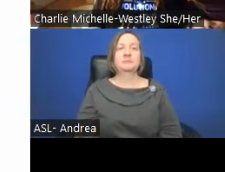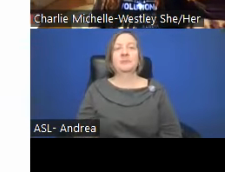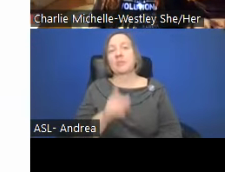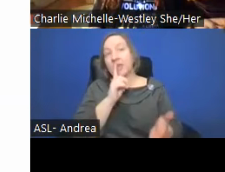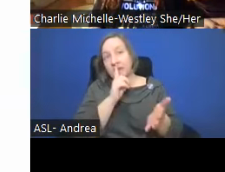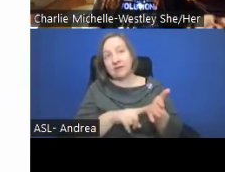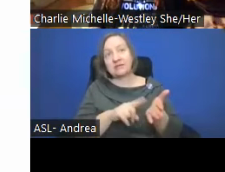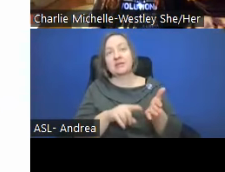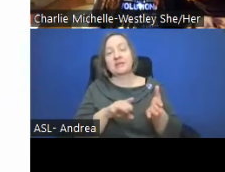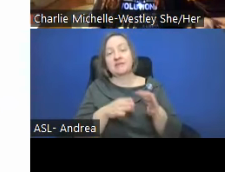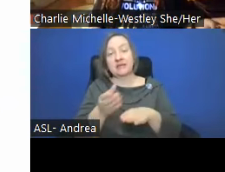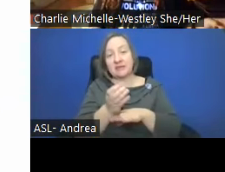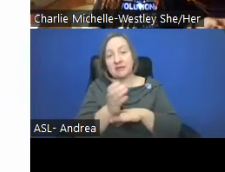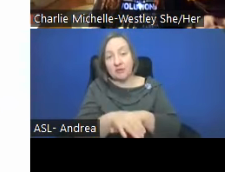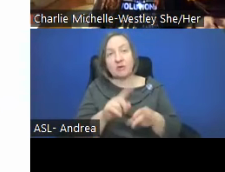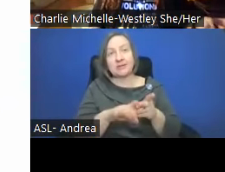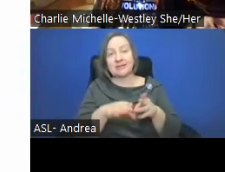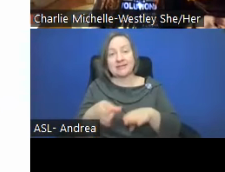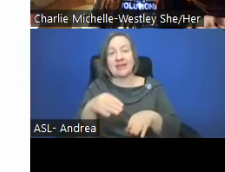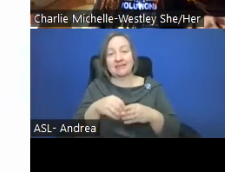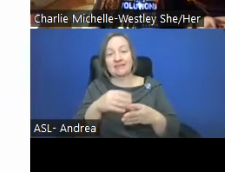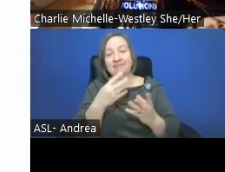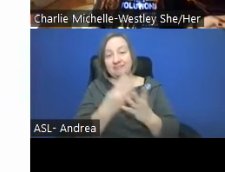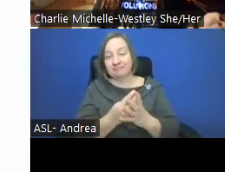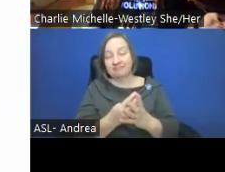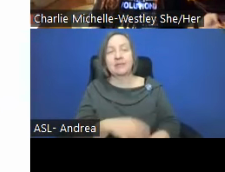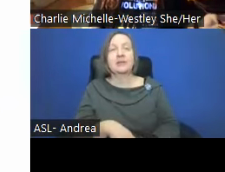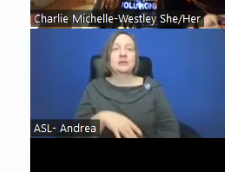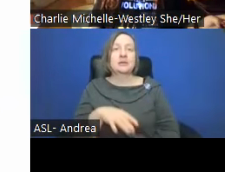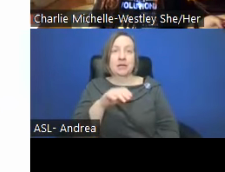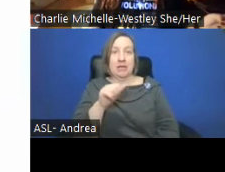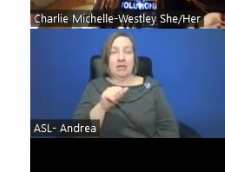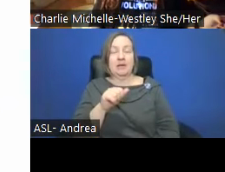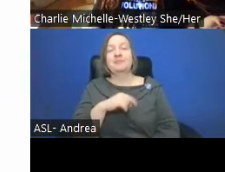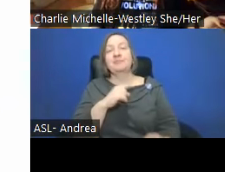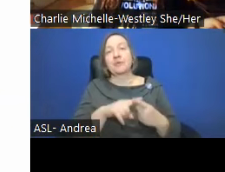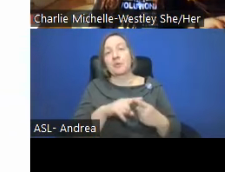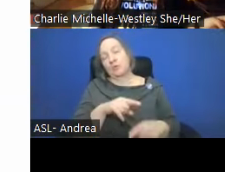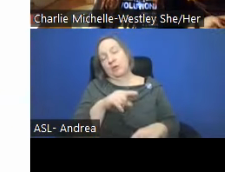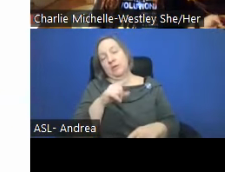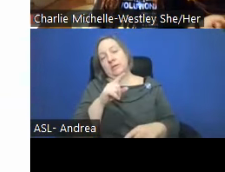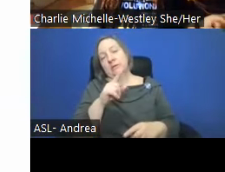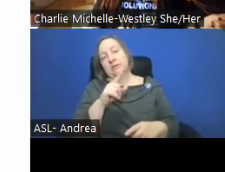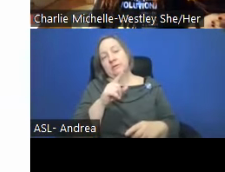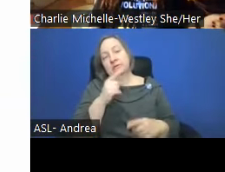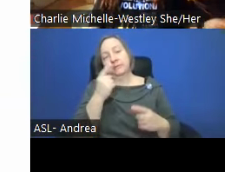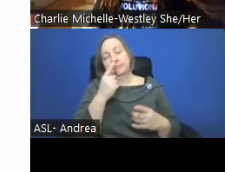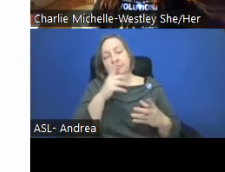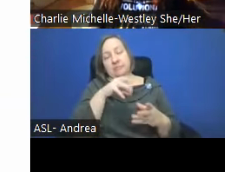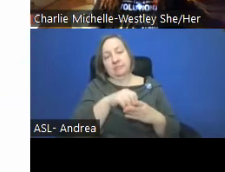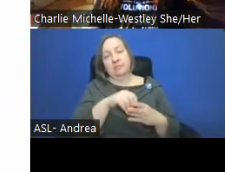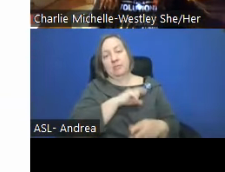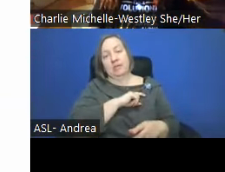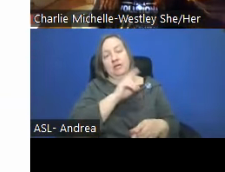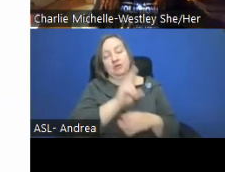Investigations of deadly force and deaths in custody. A, when an incident involves police use of deadly force or